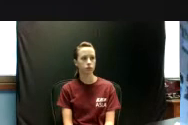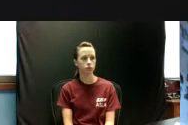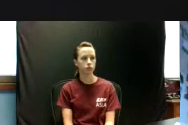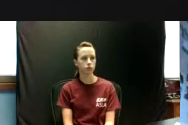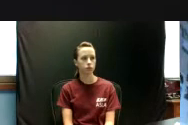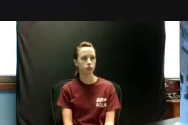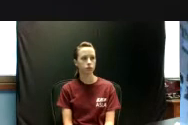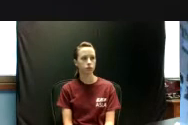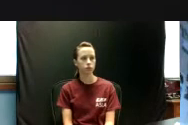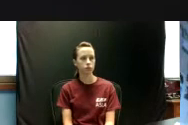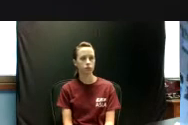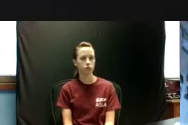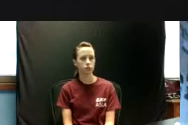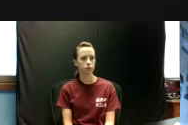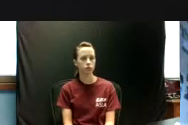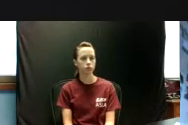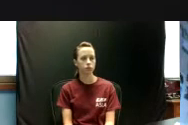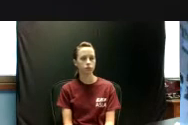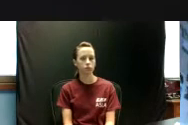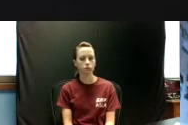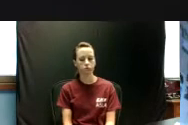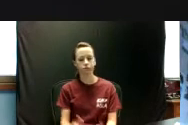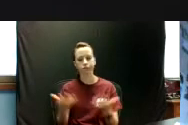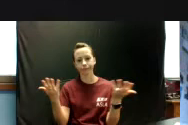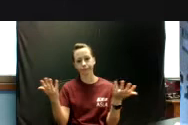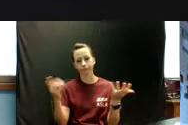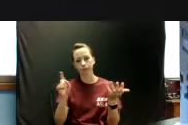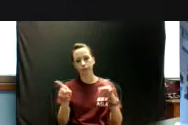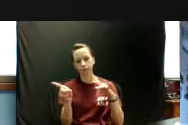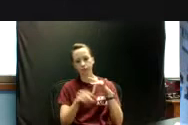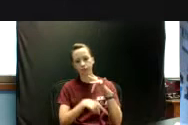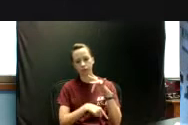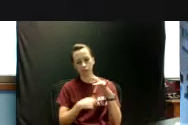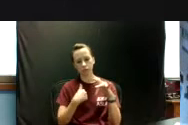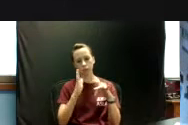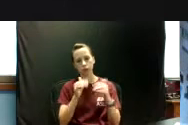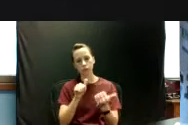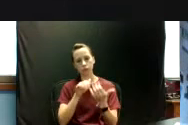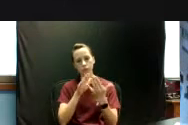All right, we'll have to skip it. I'm going to address some of the things that they talk about in this anyway.